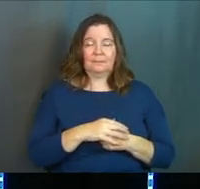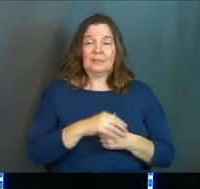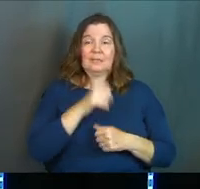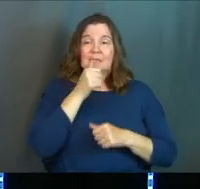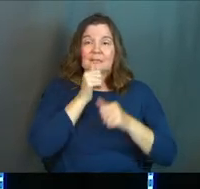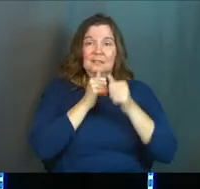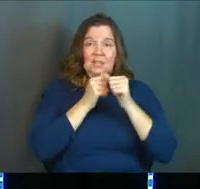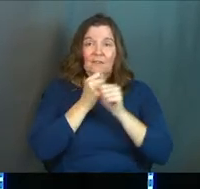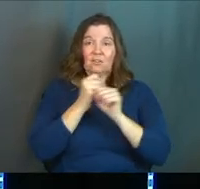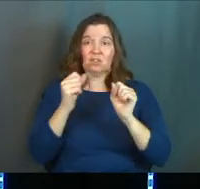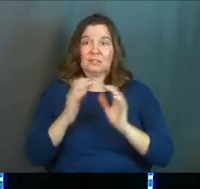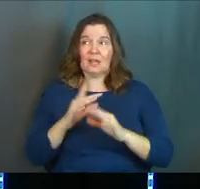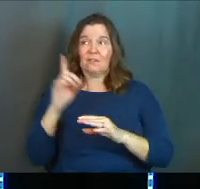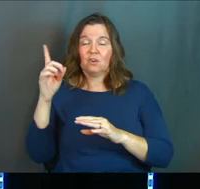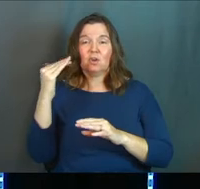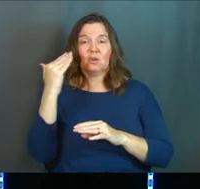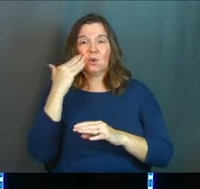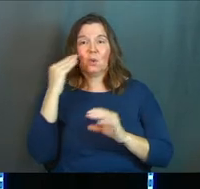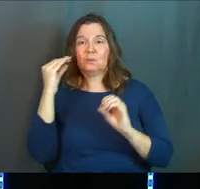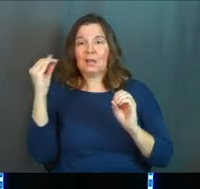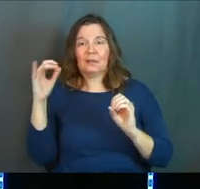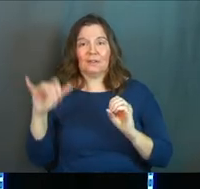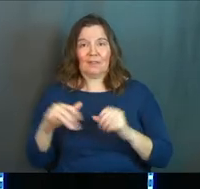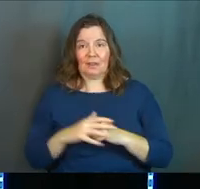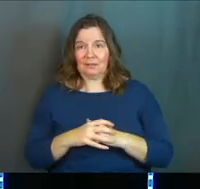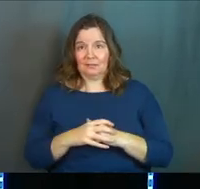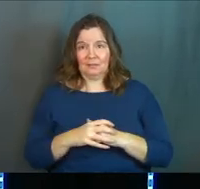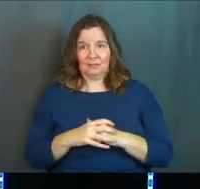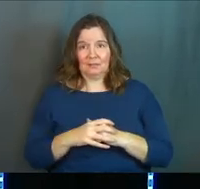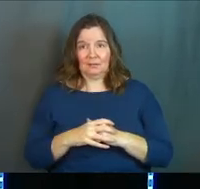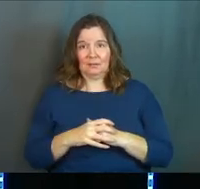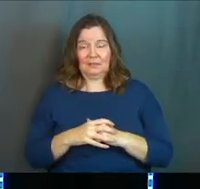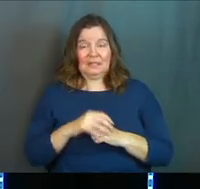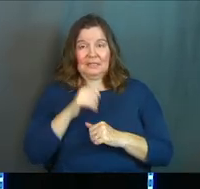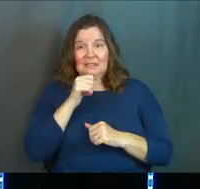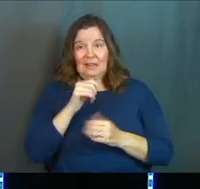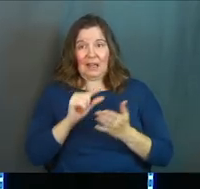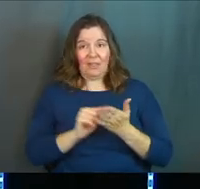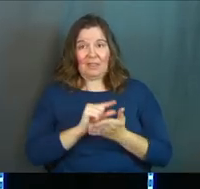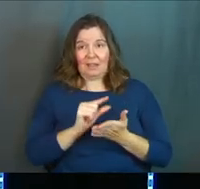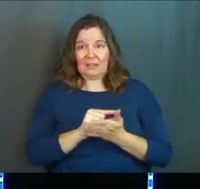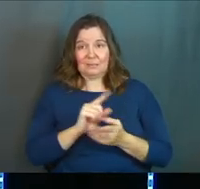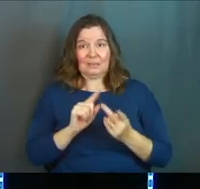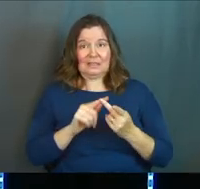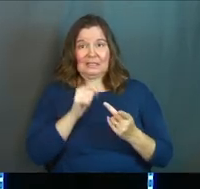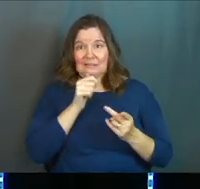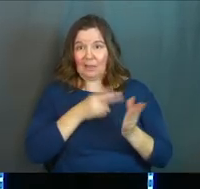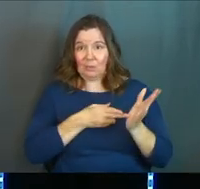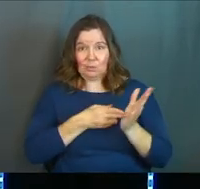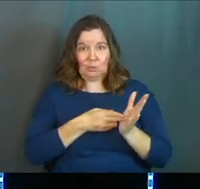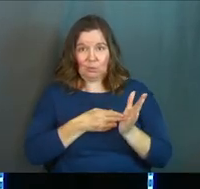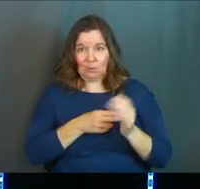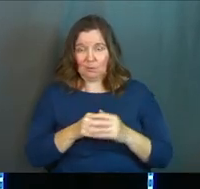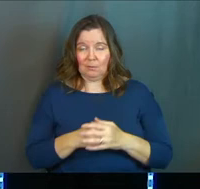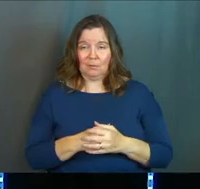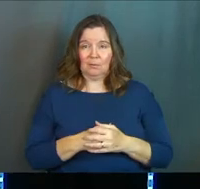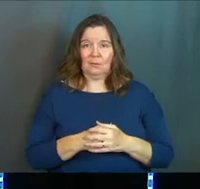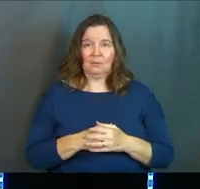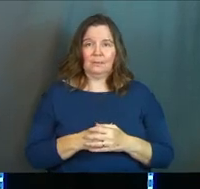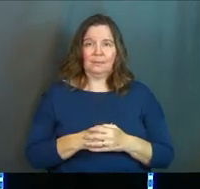The suffering Savior knows nothing of that. It's not the gospel and it's not the truth.